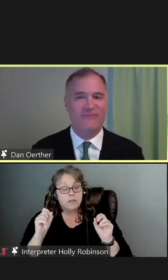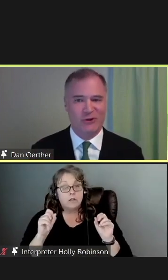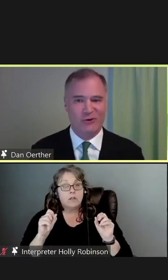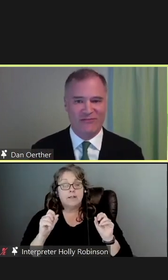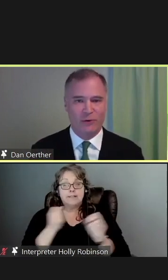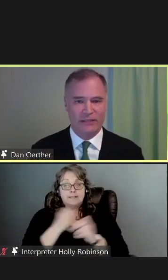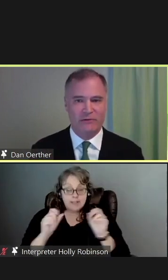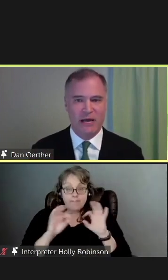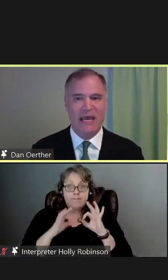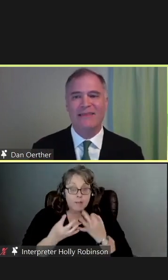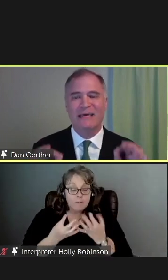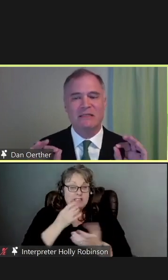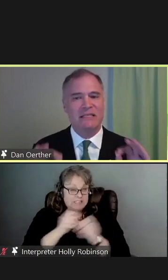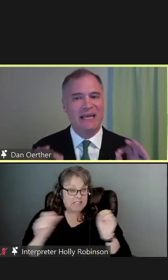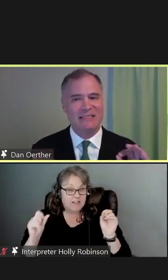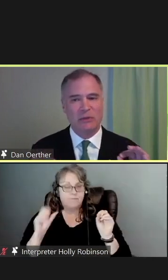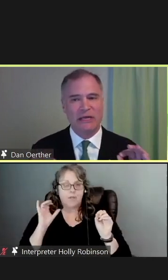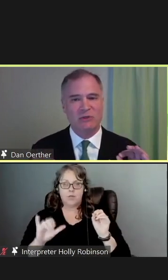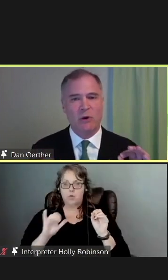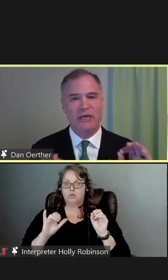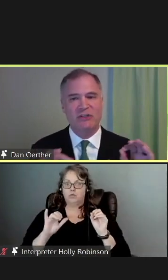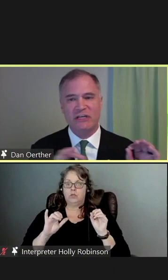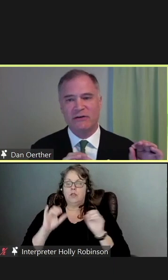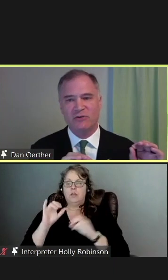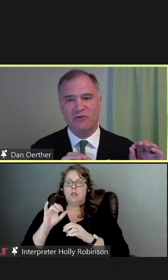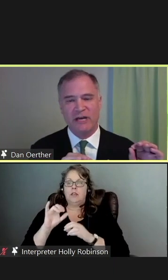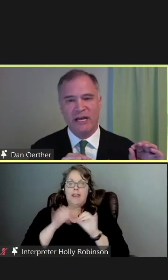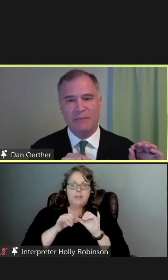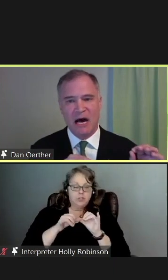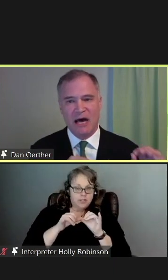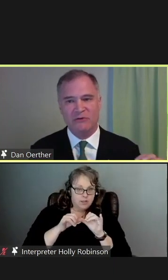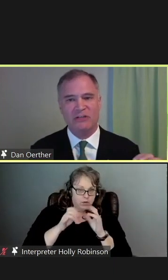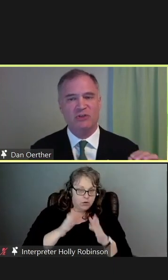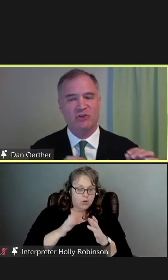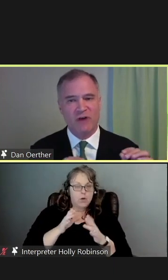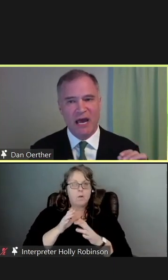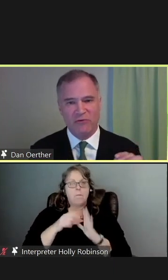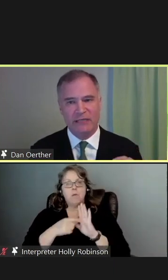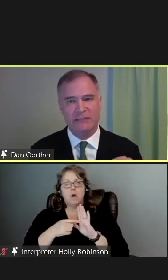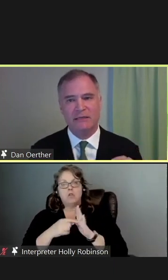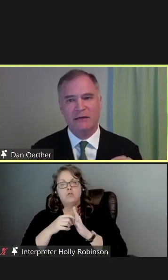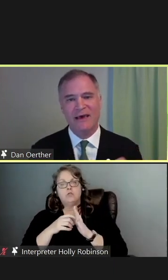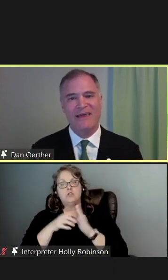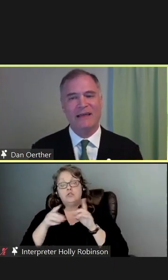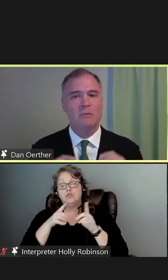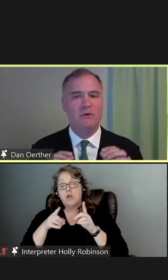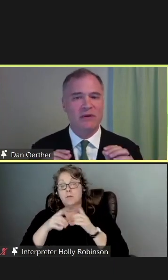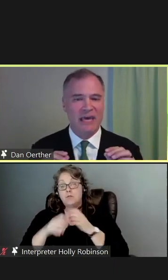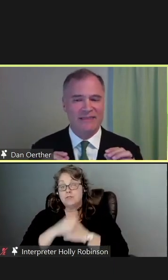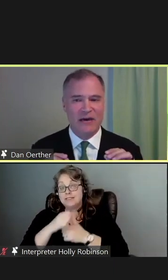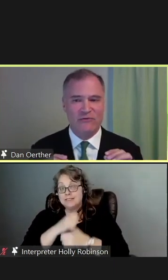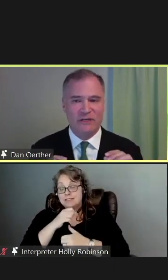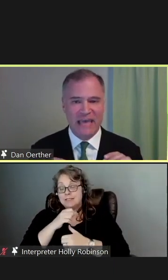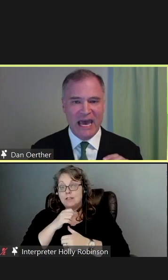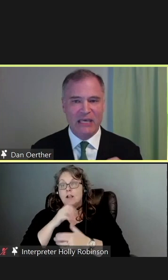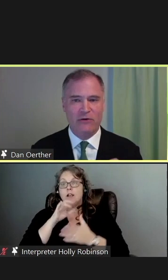safe for their loved ones, right? These are the kinds of places where engineers creating models that describe risk, that communicate